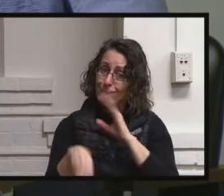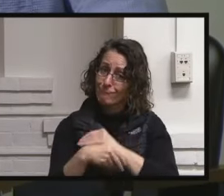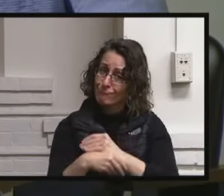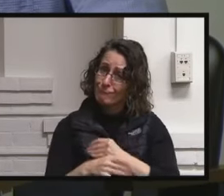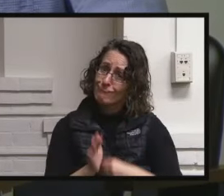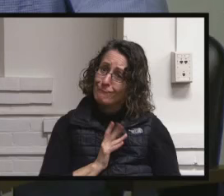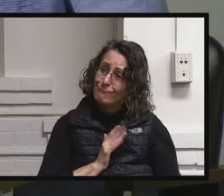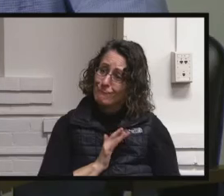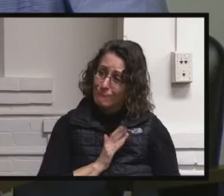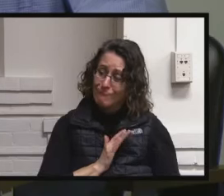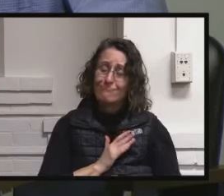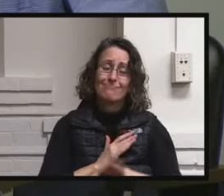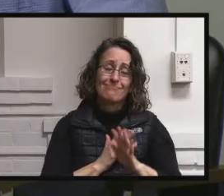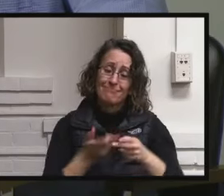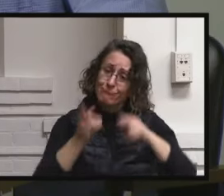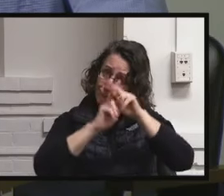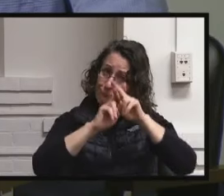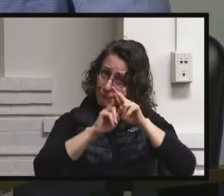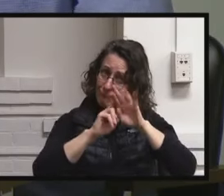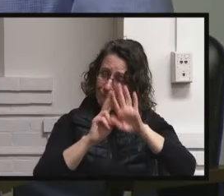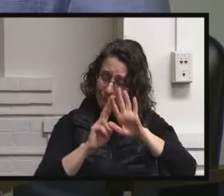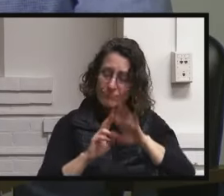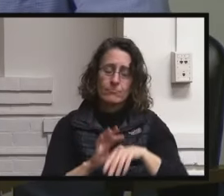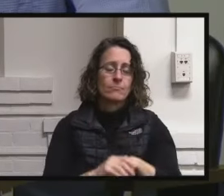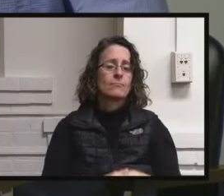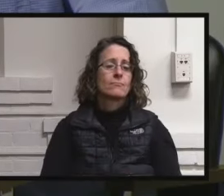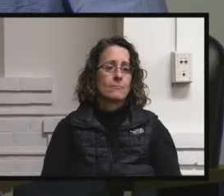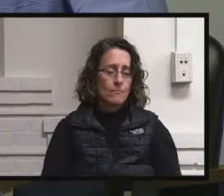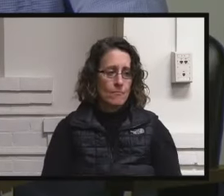tax stabilization agreement for the real estate